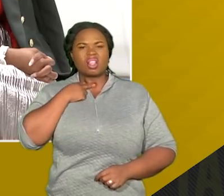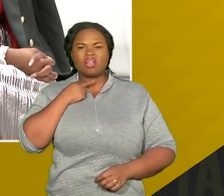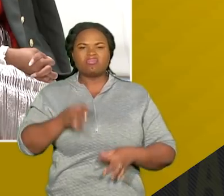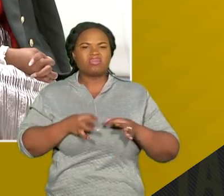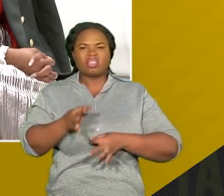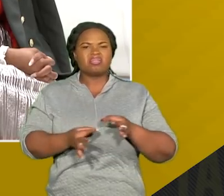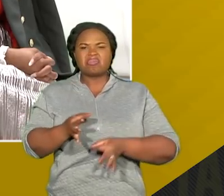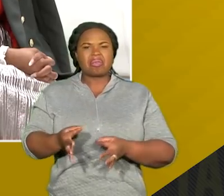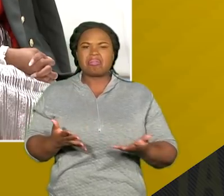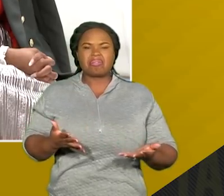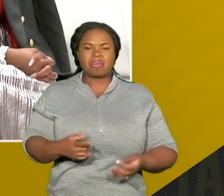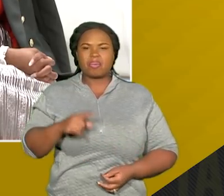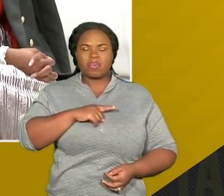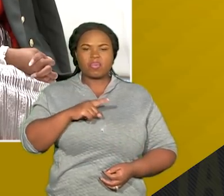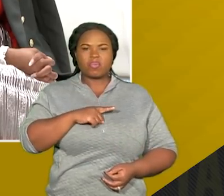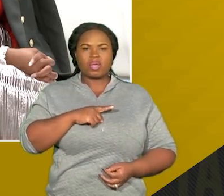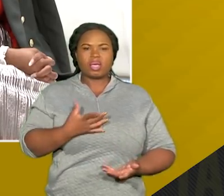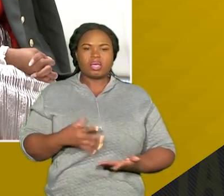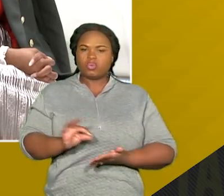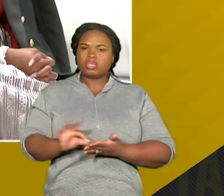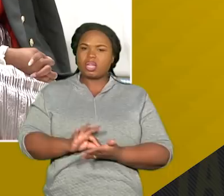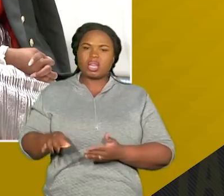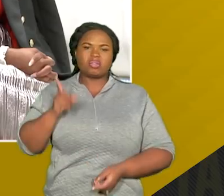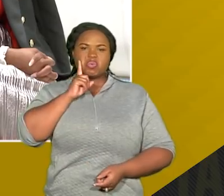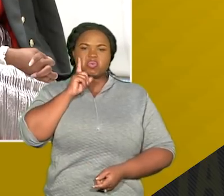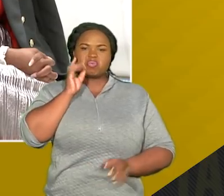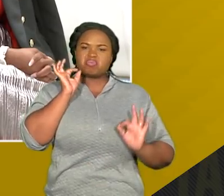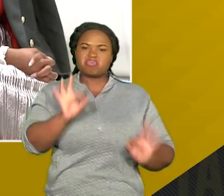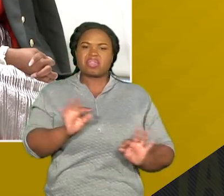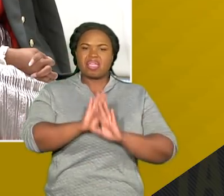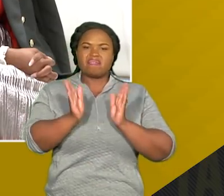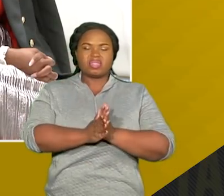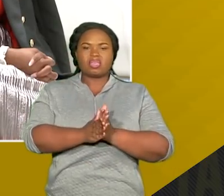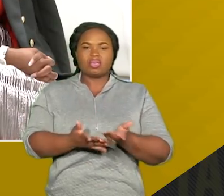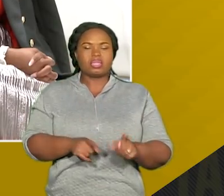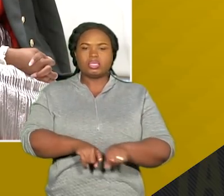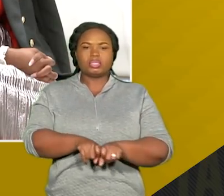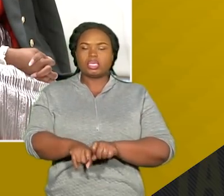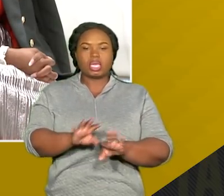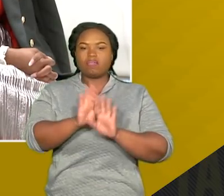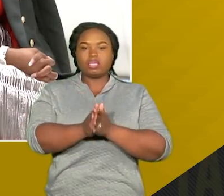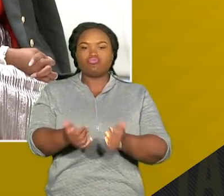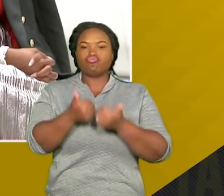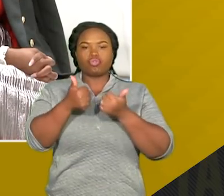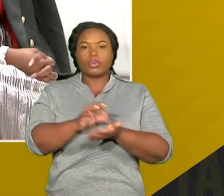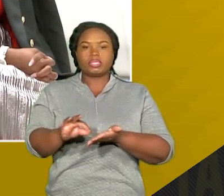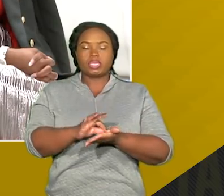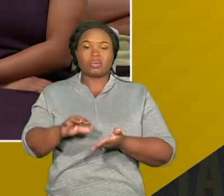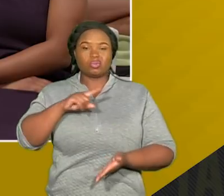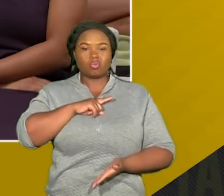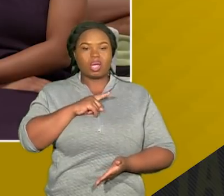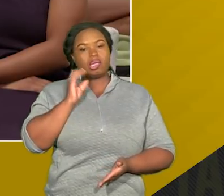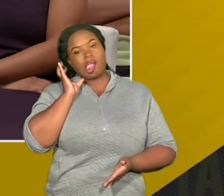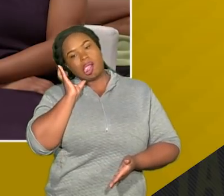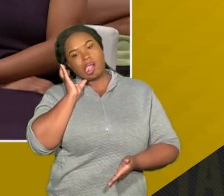why the test came out clean and not meningitis. Because his neck was bent and he couldn't